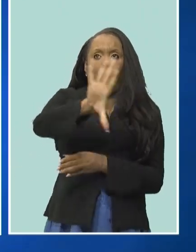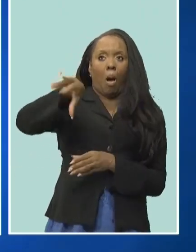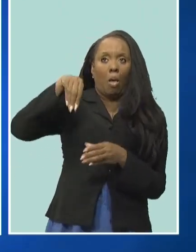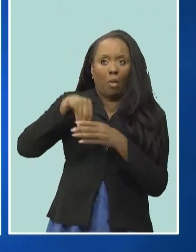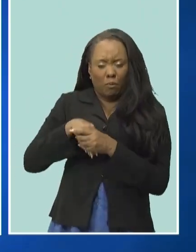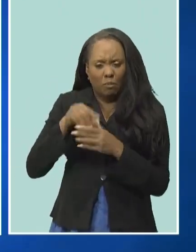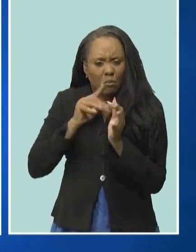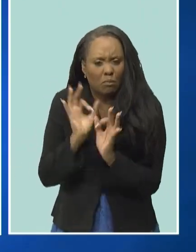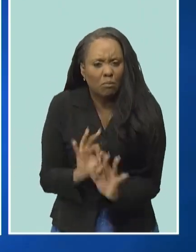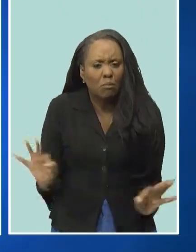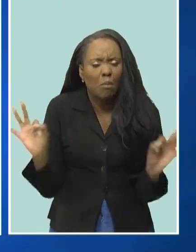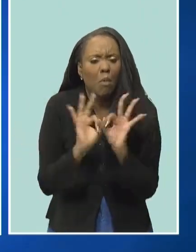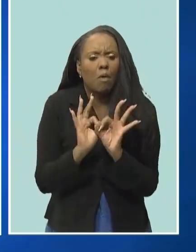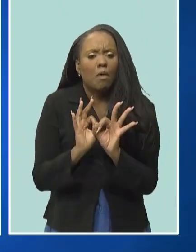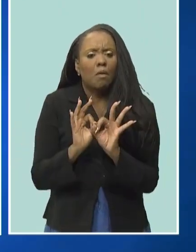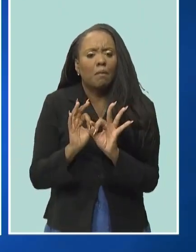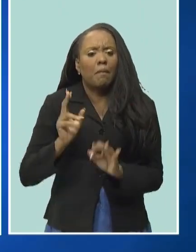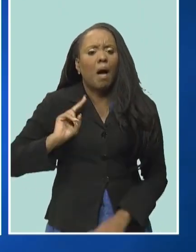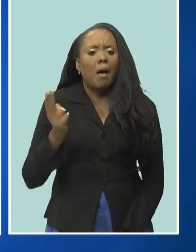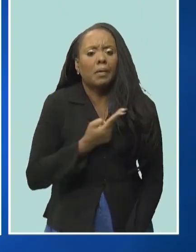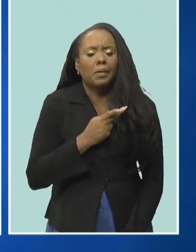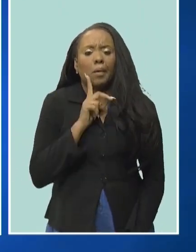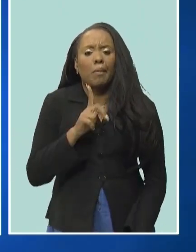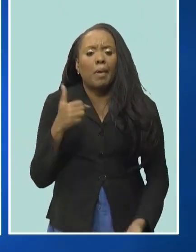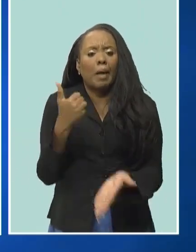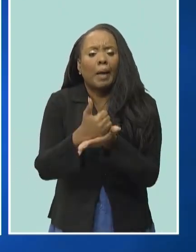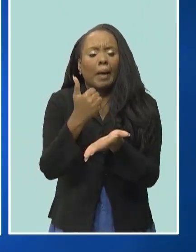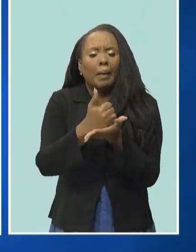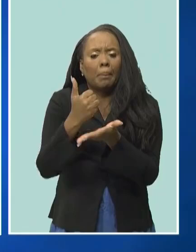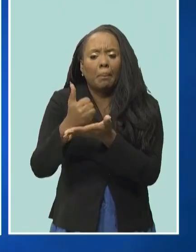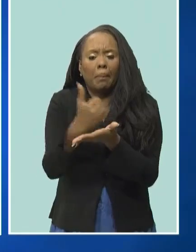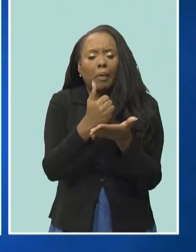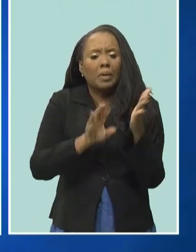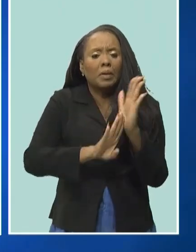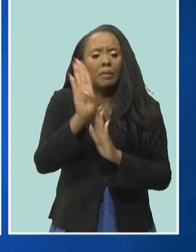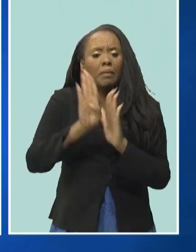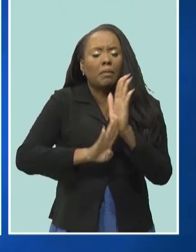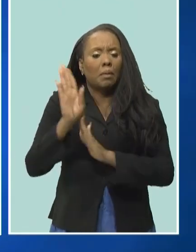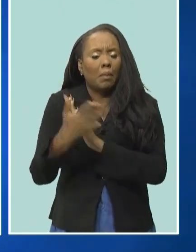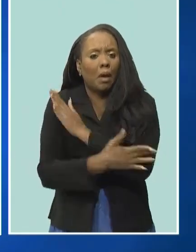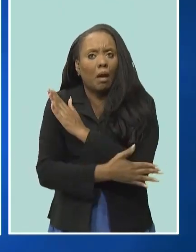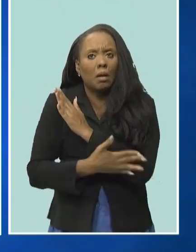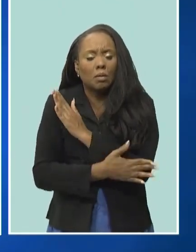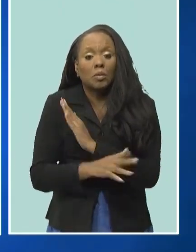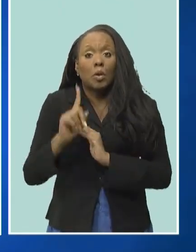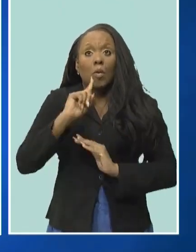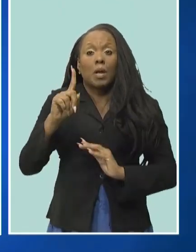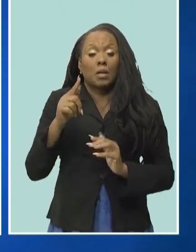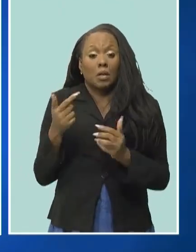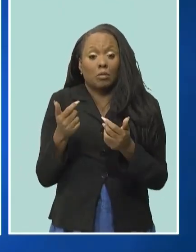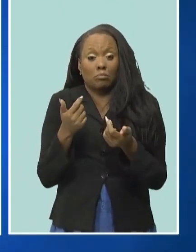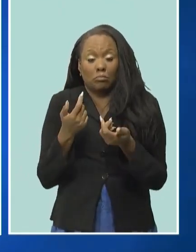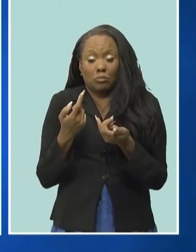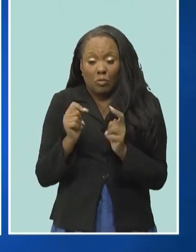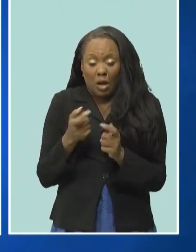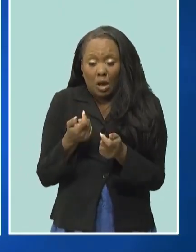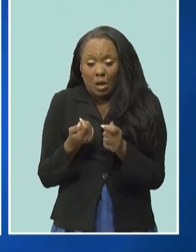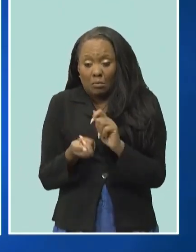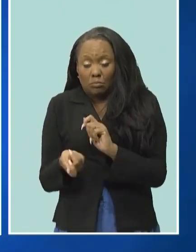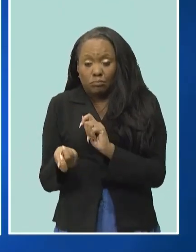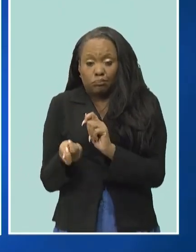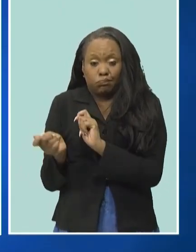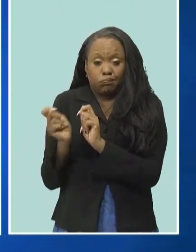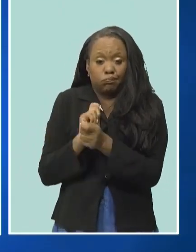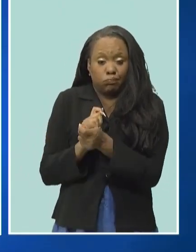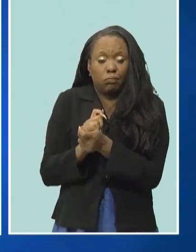so critical that we help emerging markets and developing countries to transform to low carbon